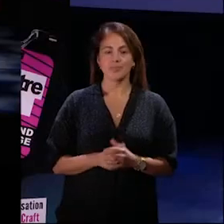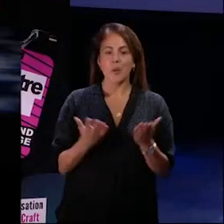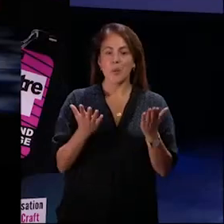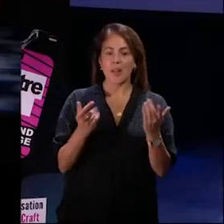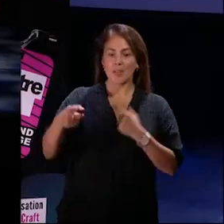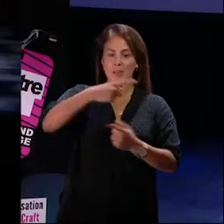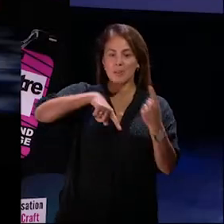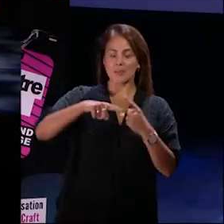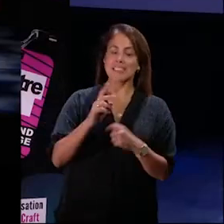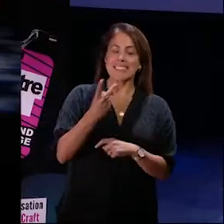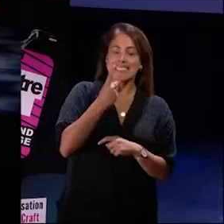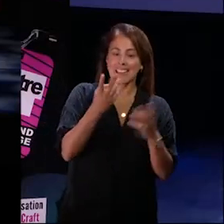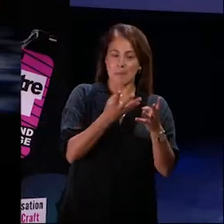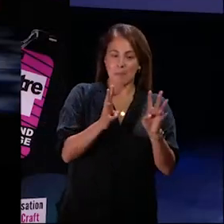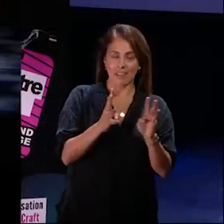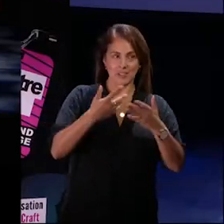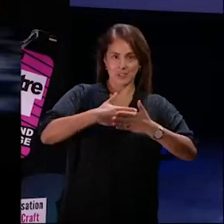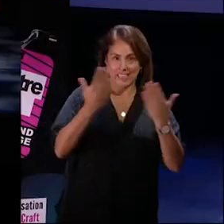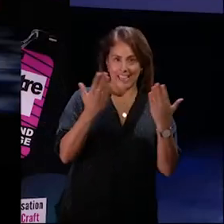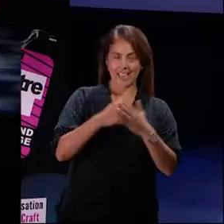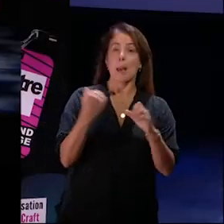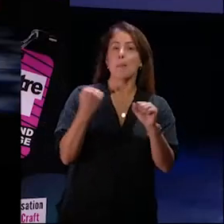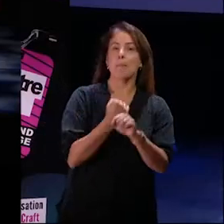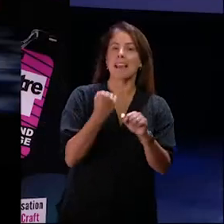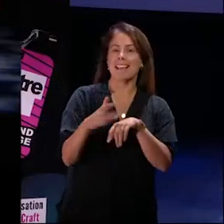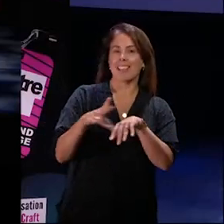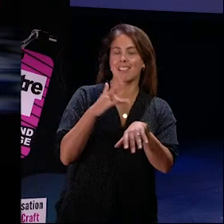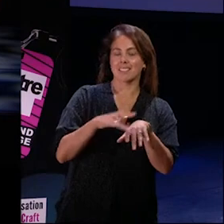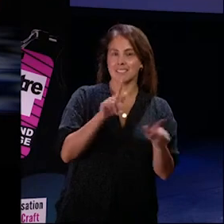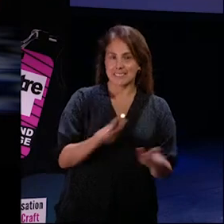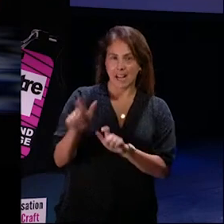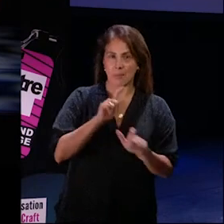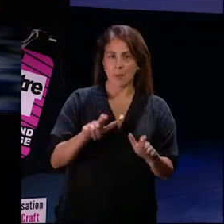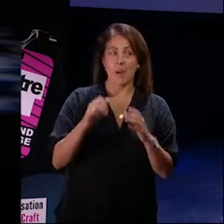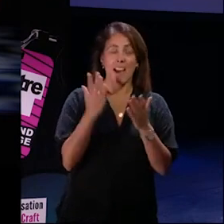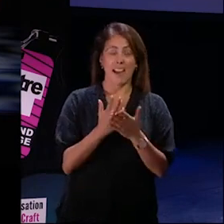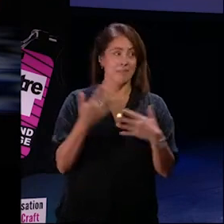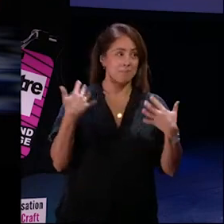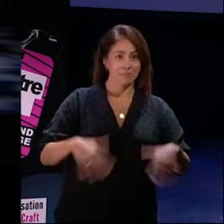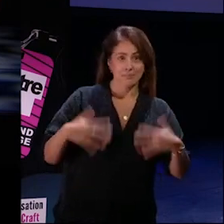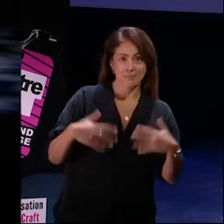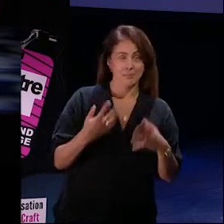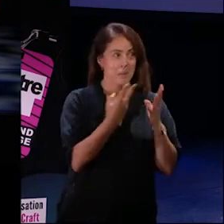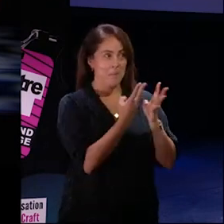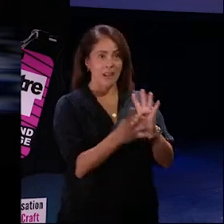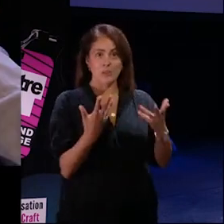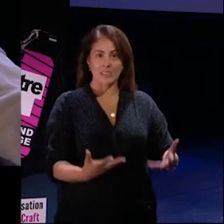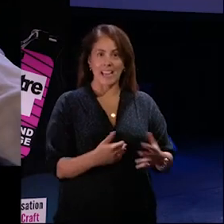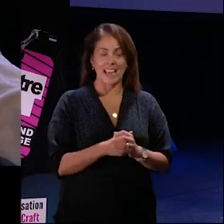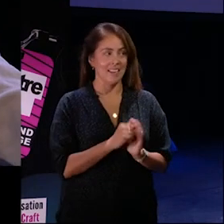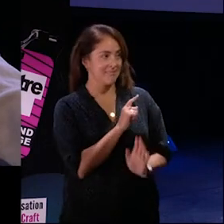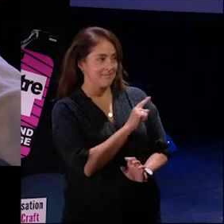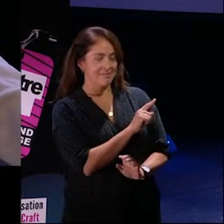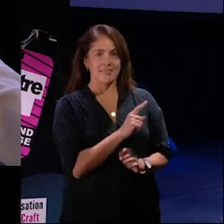Welcome everyone to our second panel of the day, Making Theatre Sustainable. We have an absolute great panel today and we